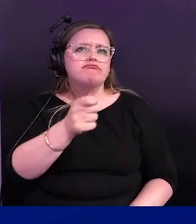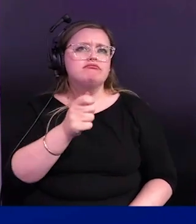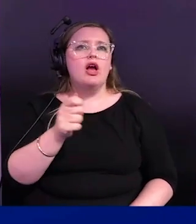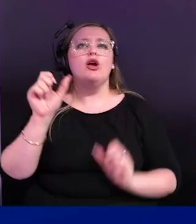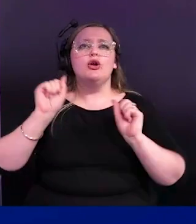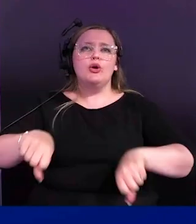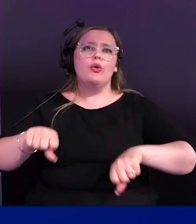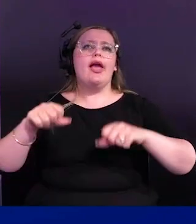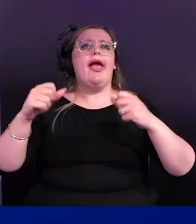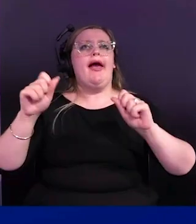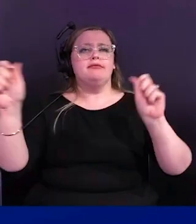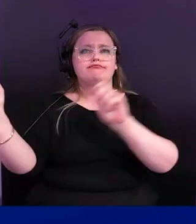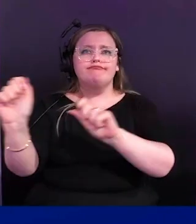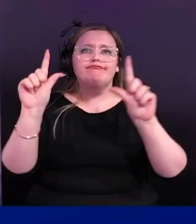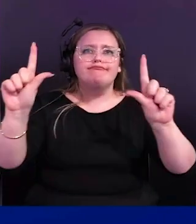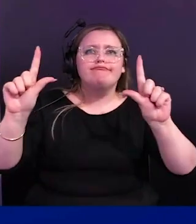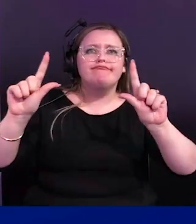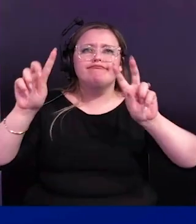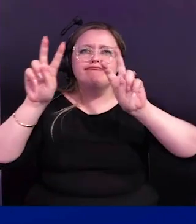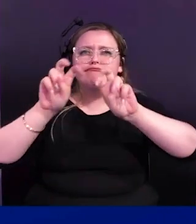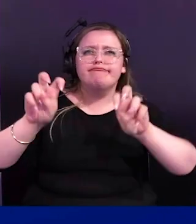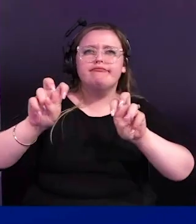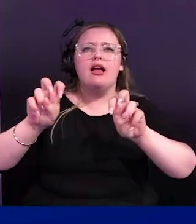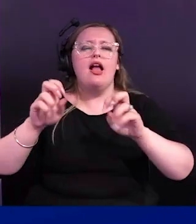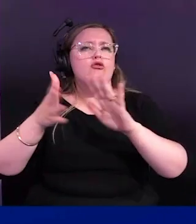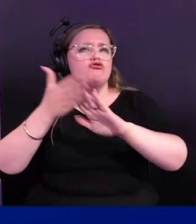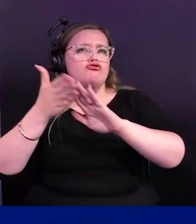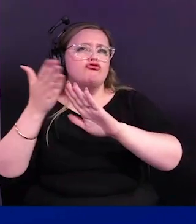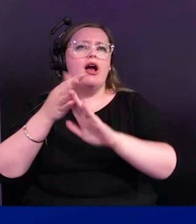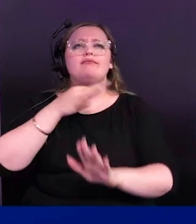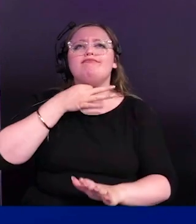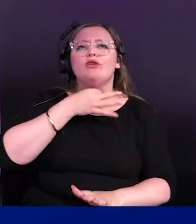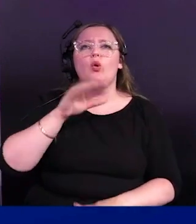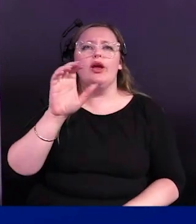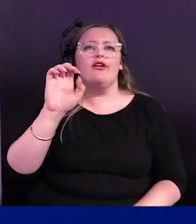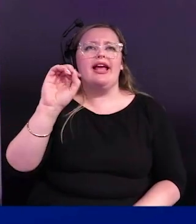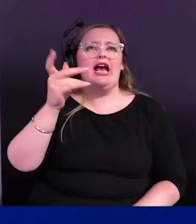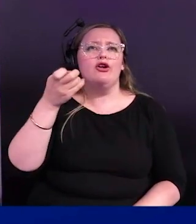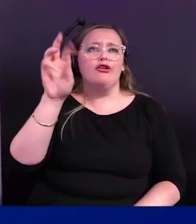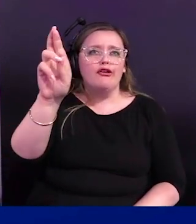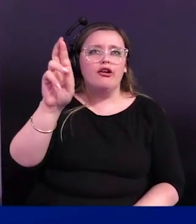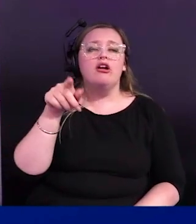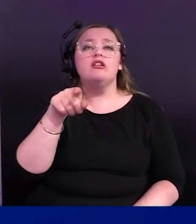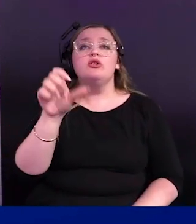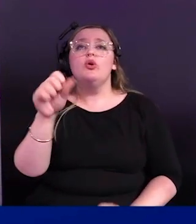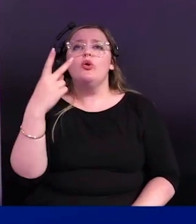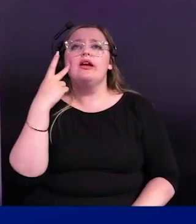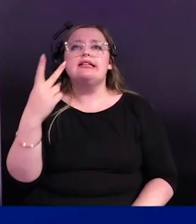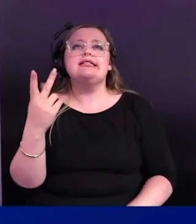to your query editor and then run it as you need. In this case, maybe let's see who has been